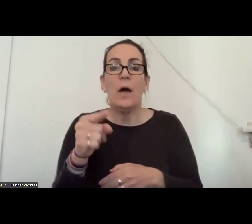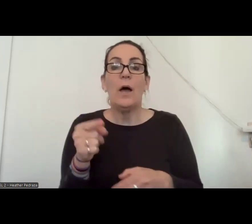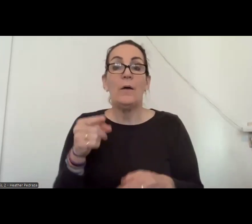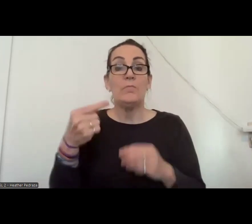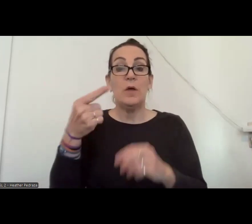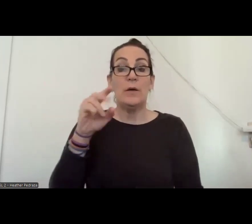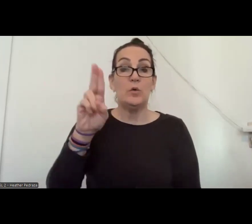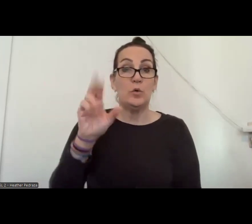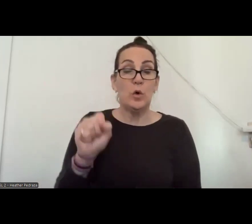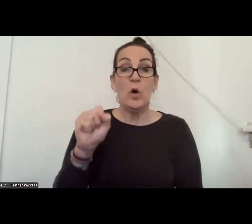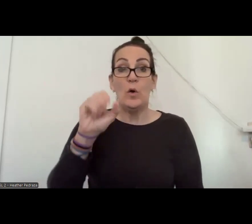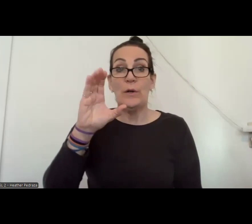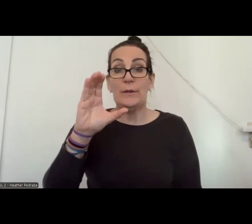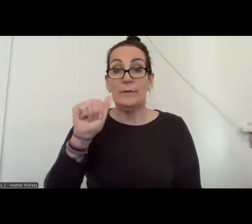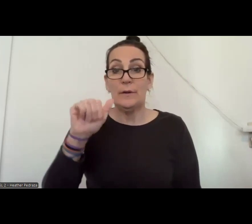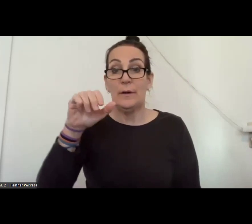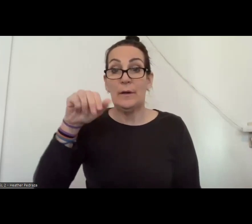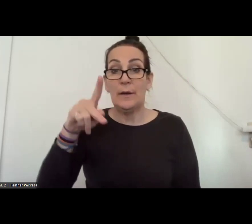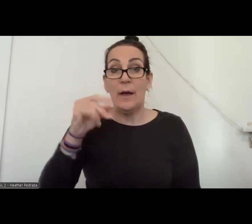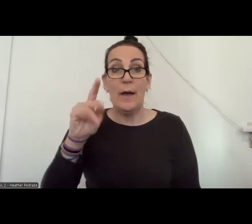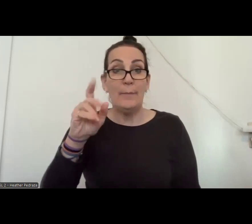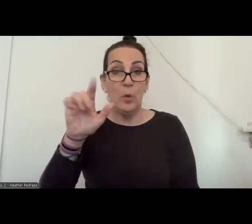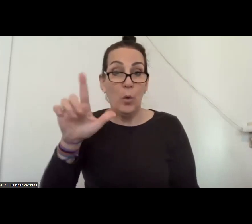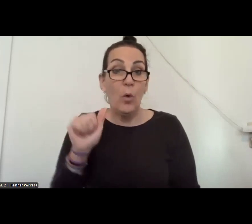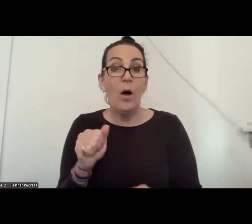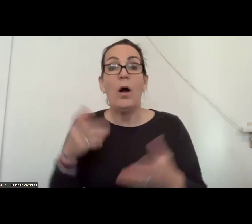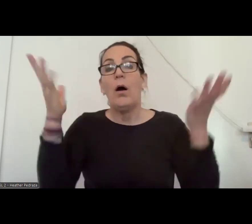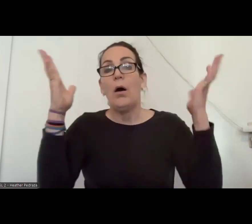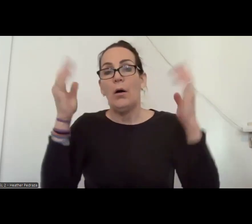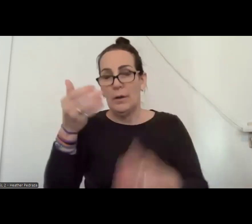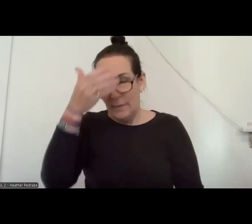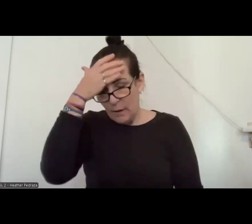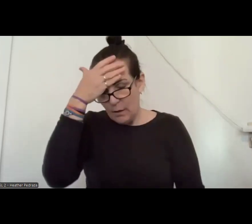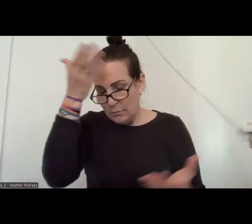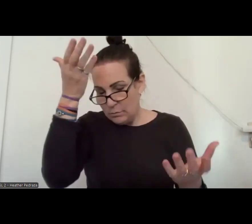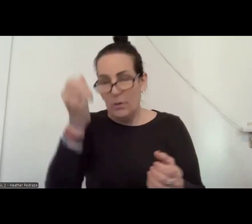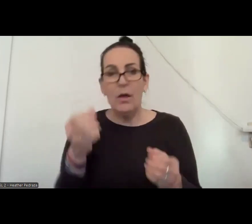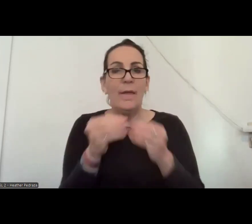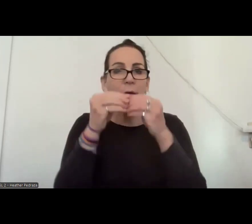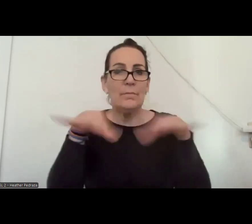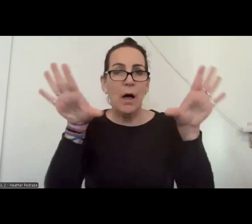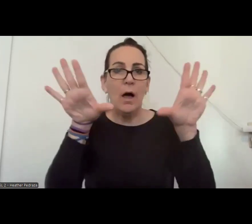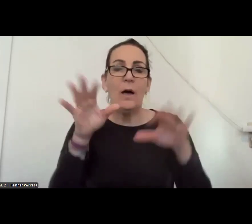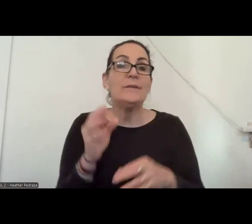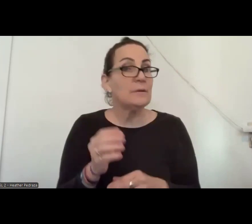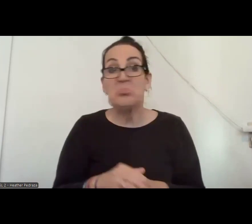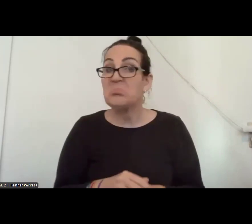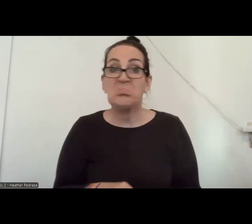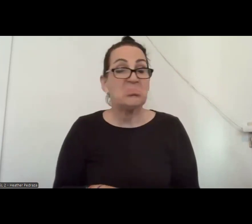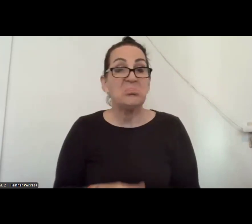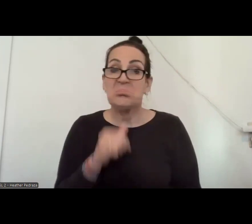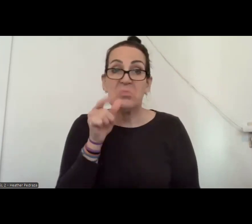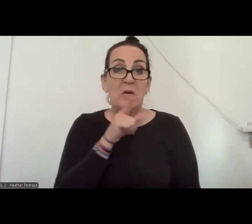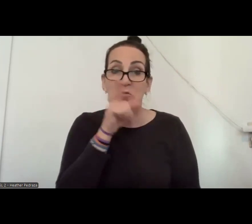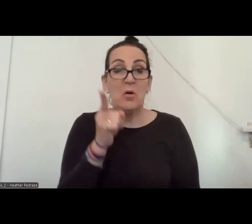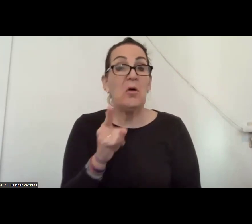And we thought, oh my gosh, there goes our shot. You know, we're going to be overshadowed. And that was not the case 5 years